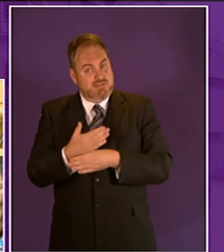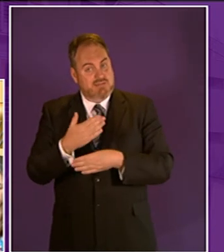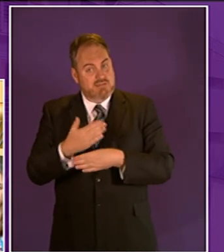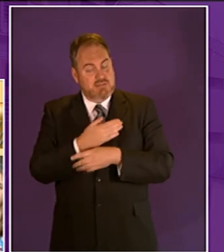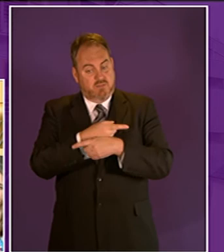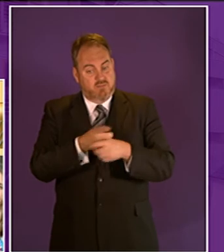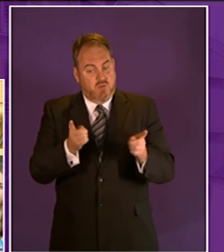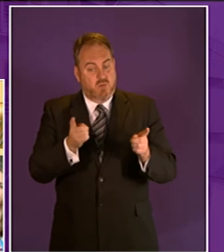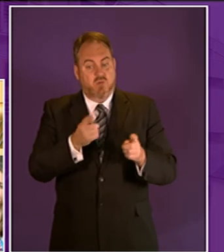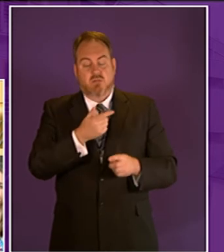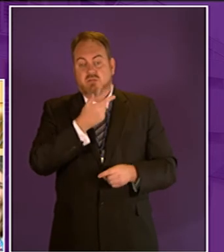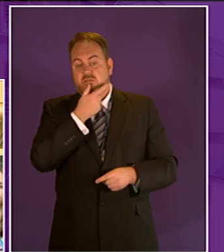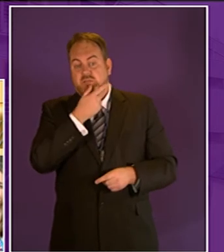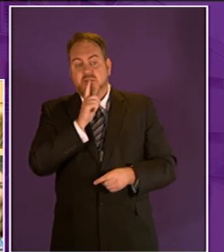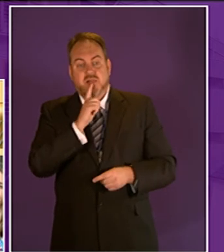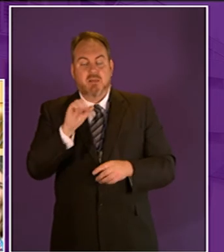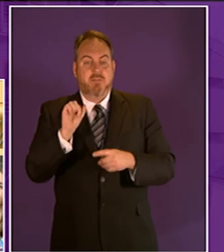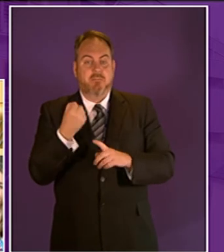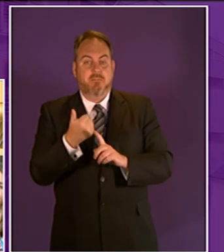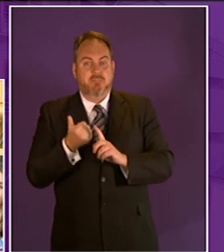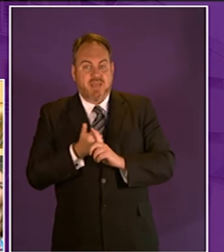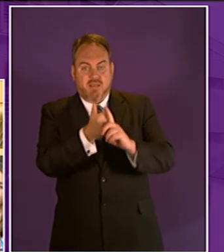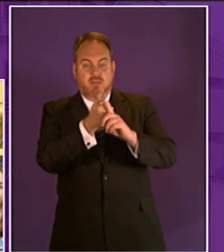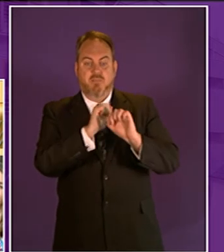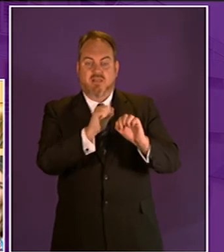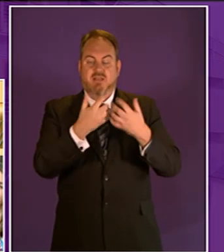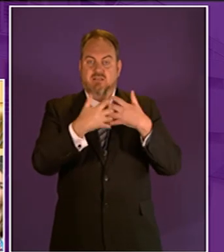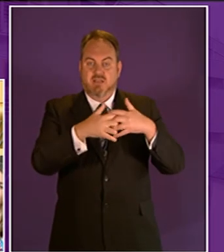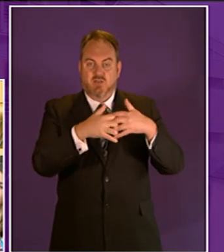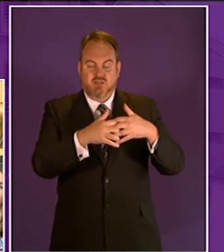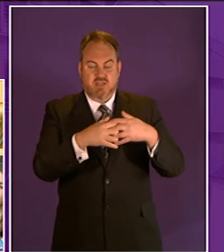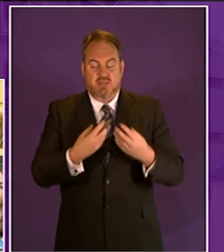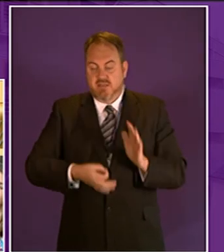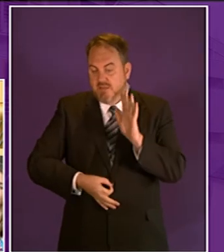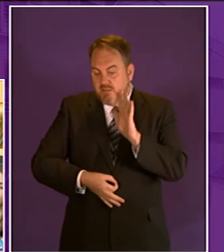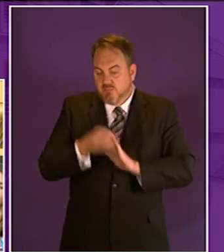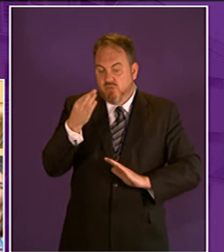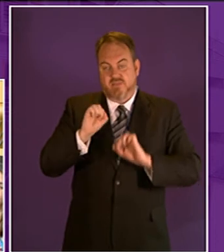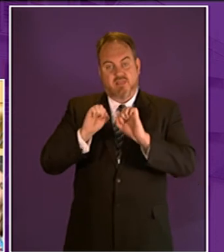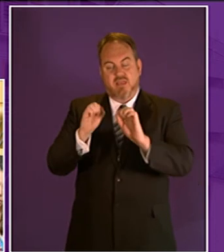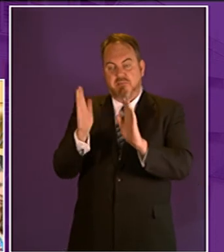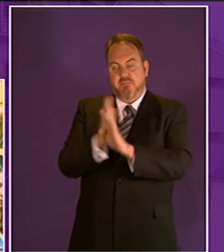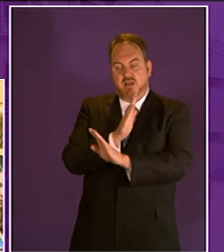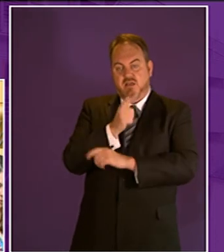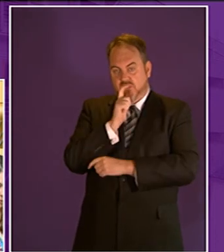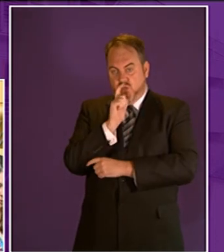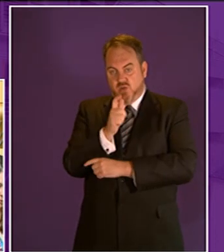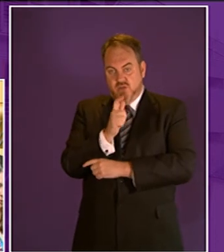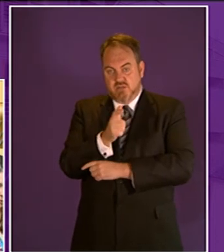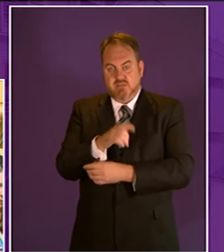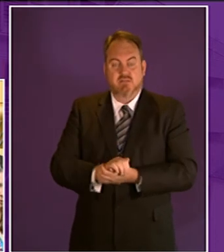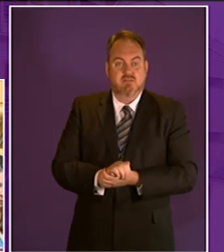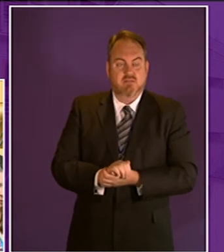basis in terms of backup and passwords, through to a collective responsibility in terms of the IT security systems and